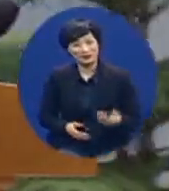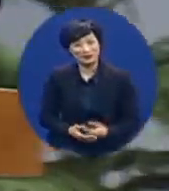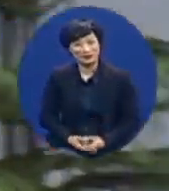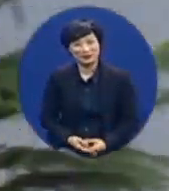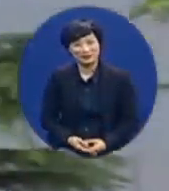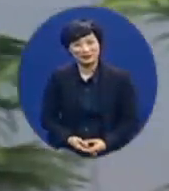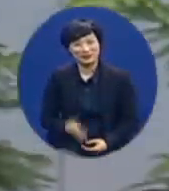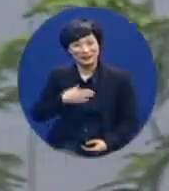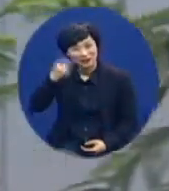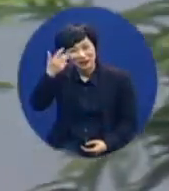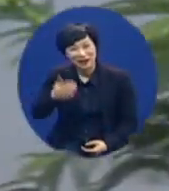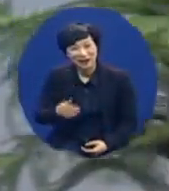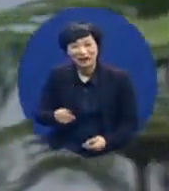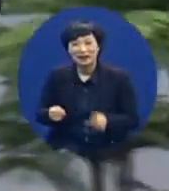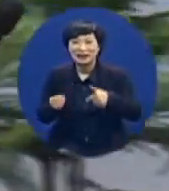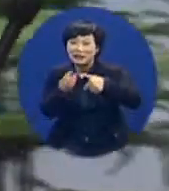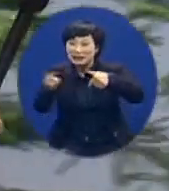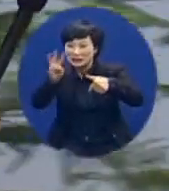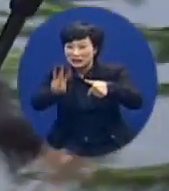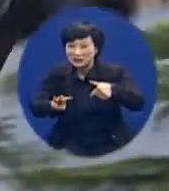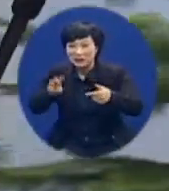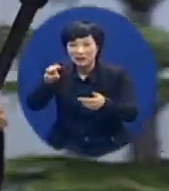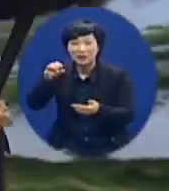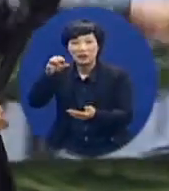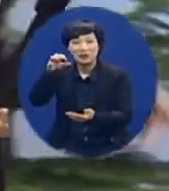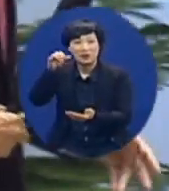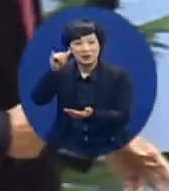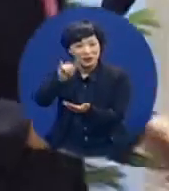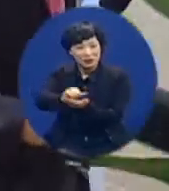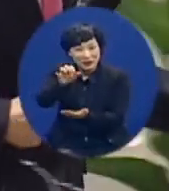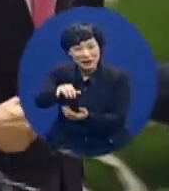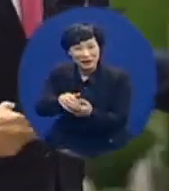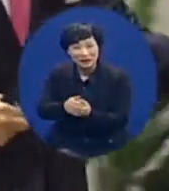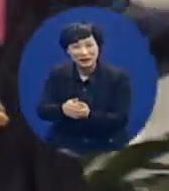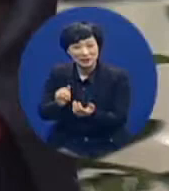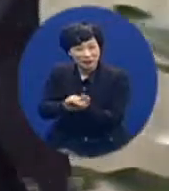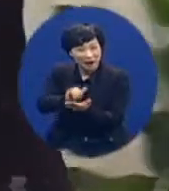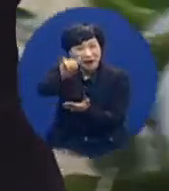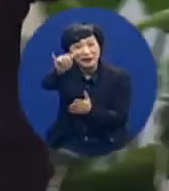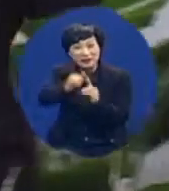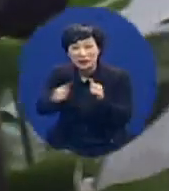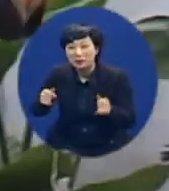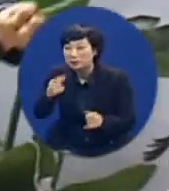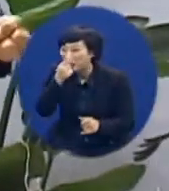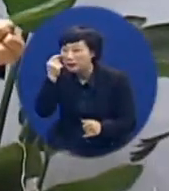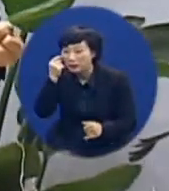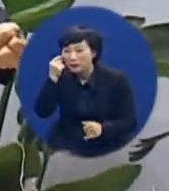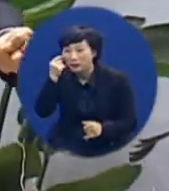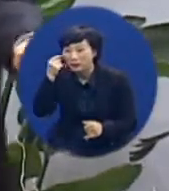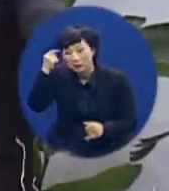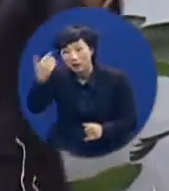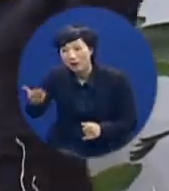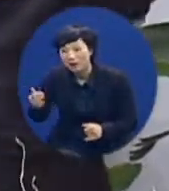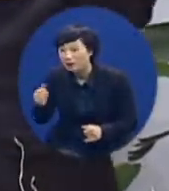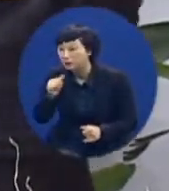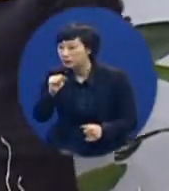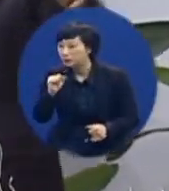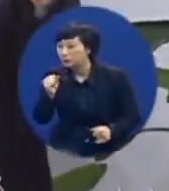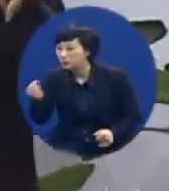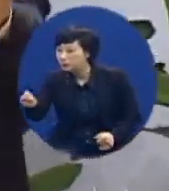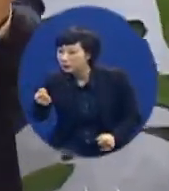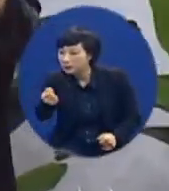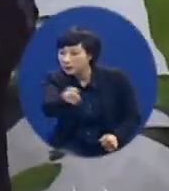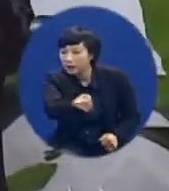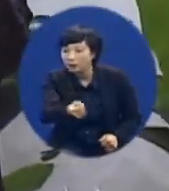and sisters, ask to the passengers in Incheon Airport why they work. They are